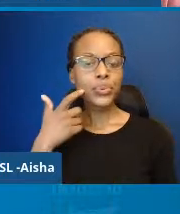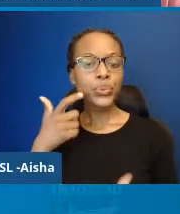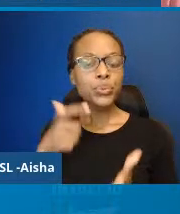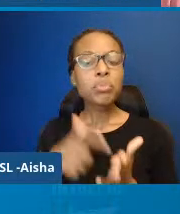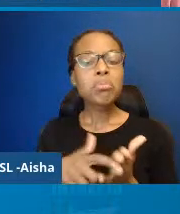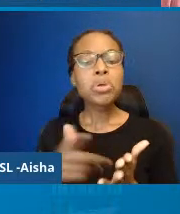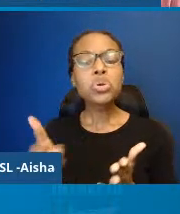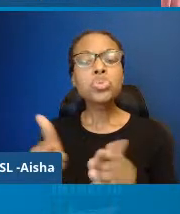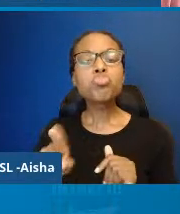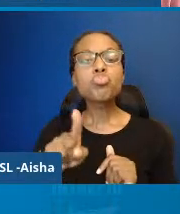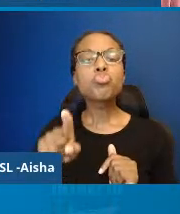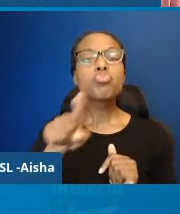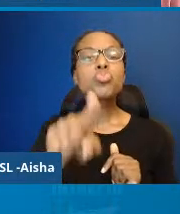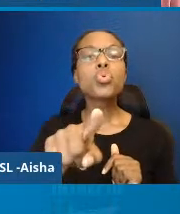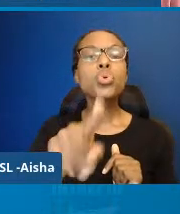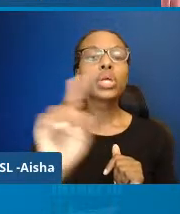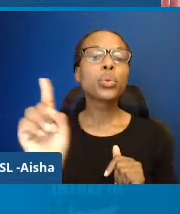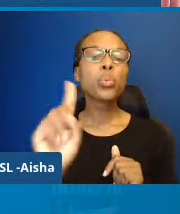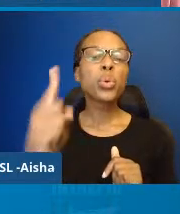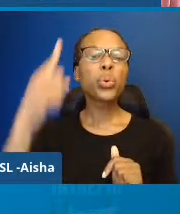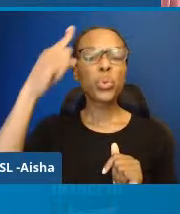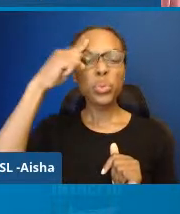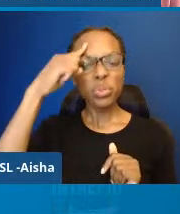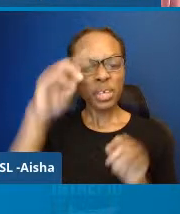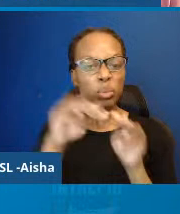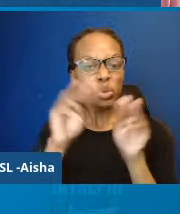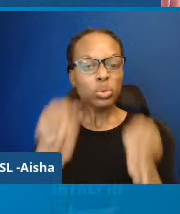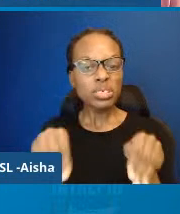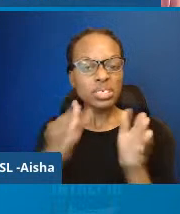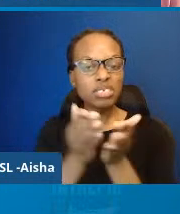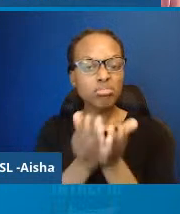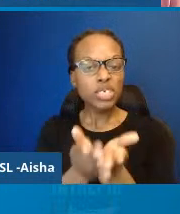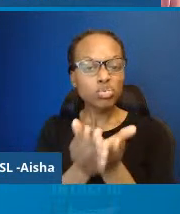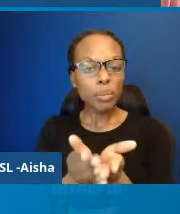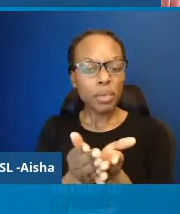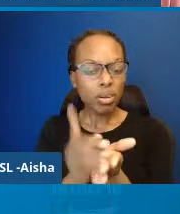screen where you think the Intrepid Museum is.